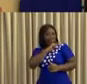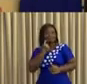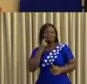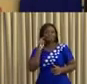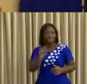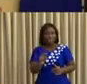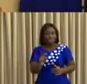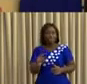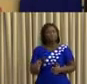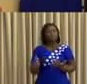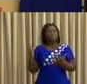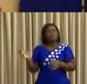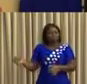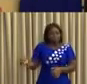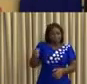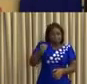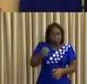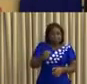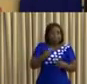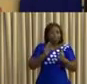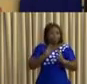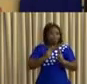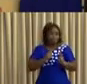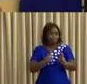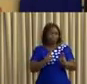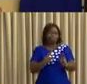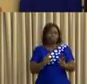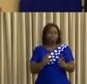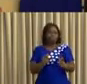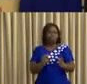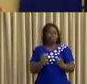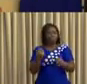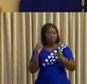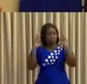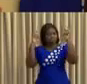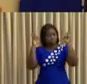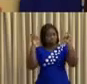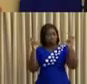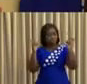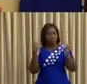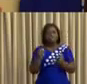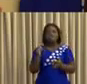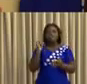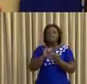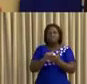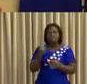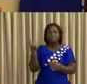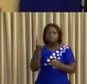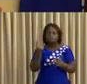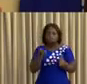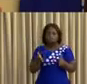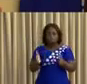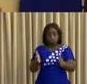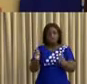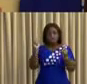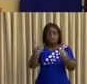be even-handed in their response to issues. That is the only way the rule of law can